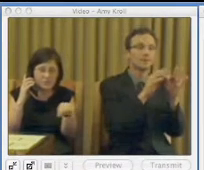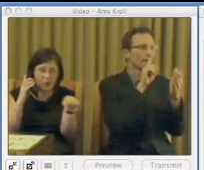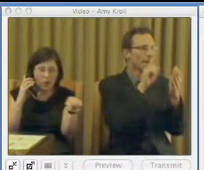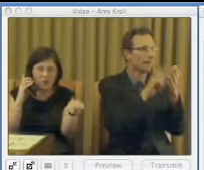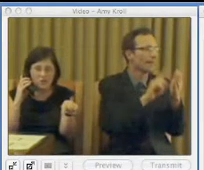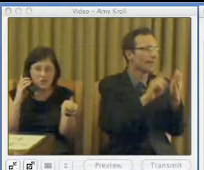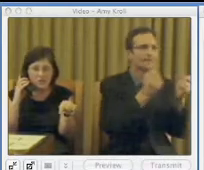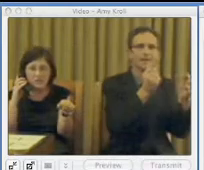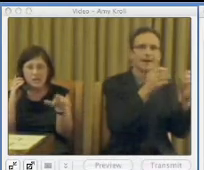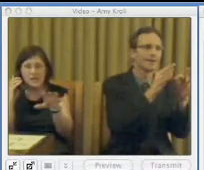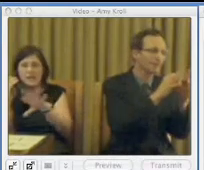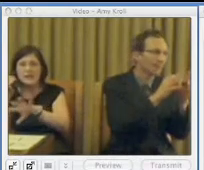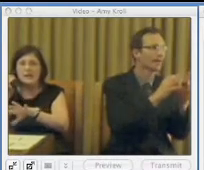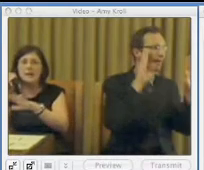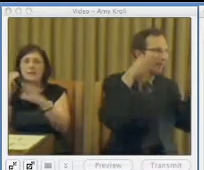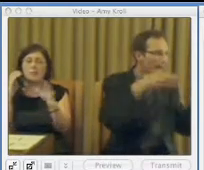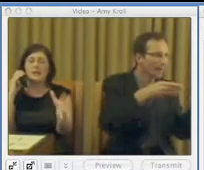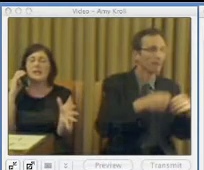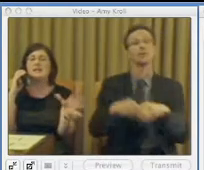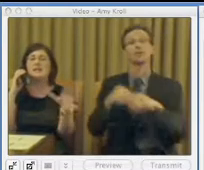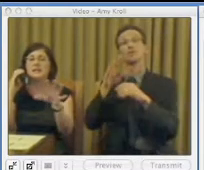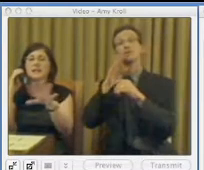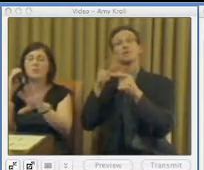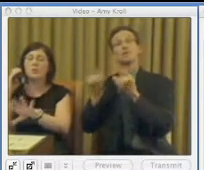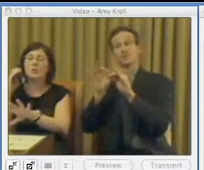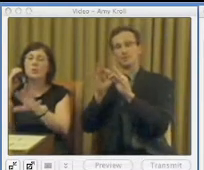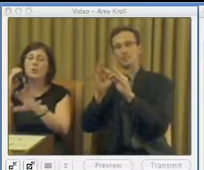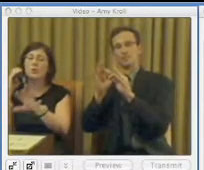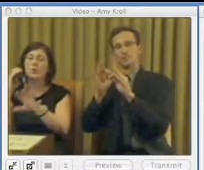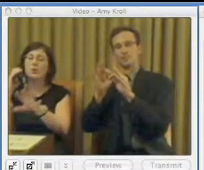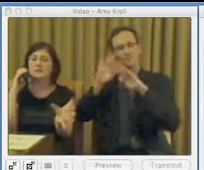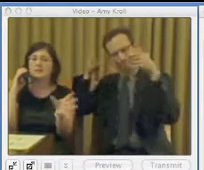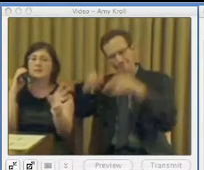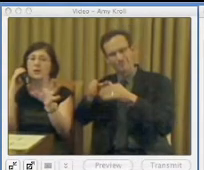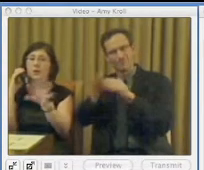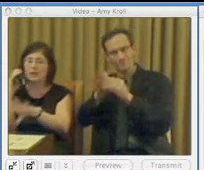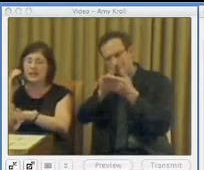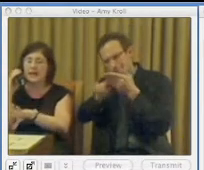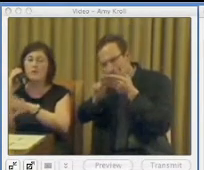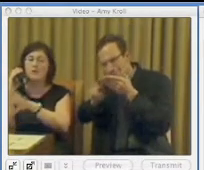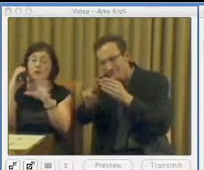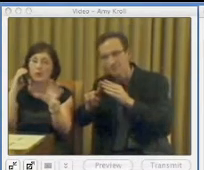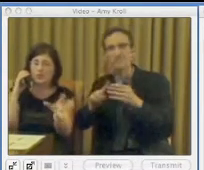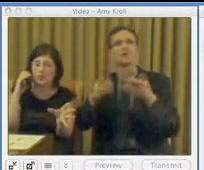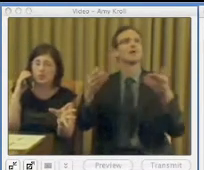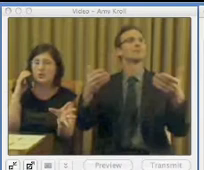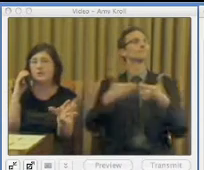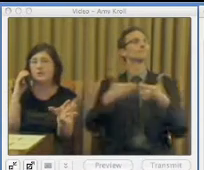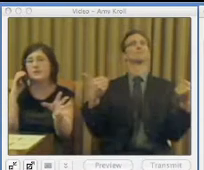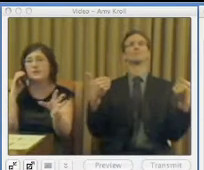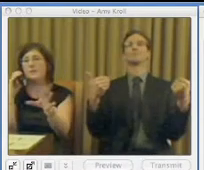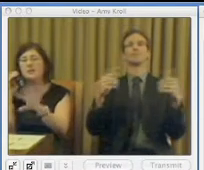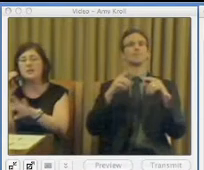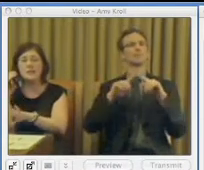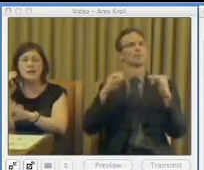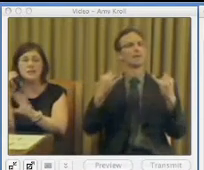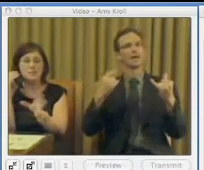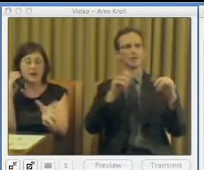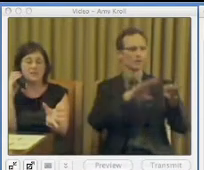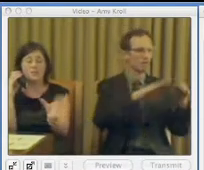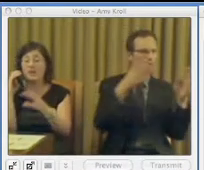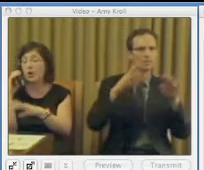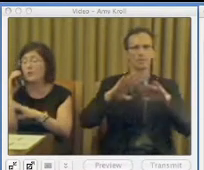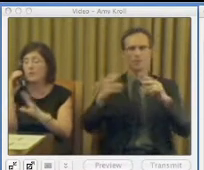spoken language interpreters do research on spoken language interpreting. But we need to see more comparisons across languages, across